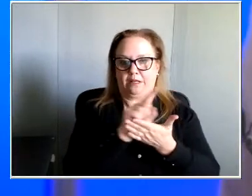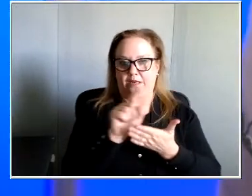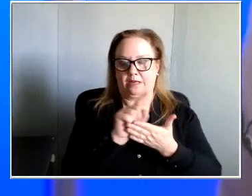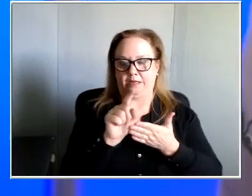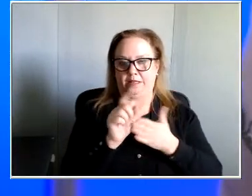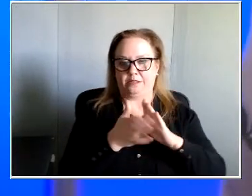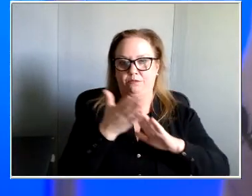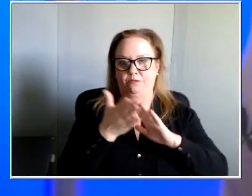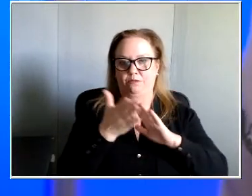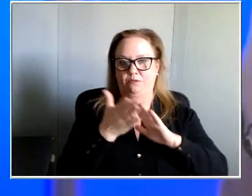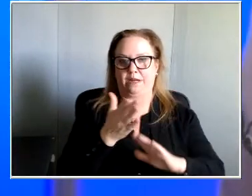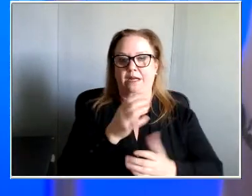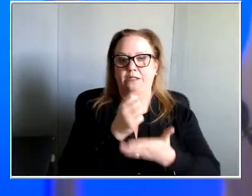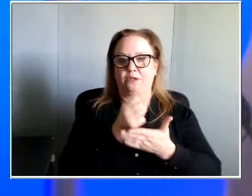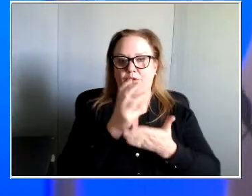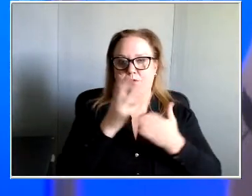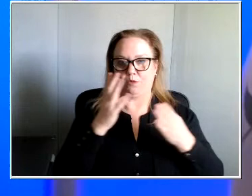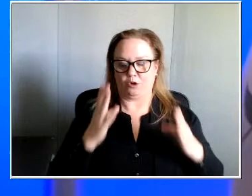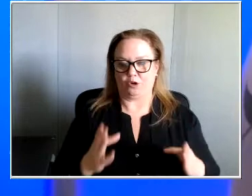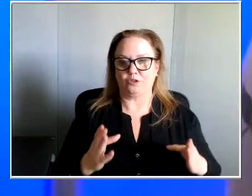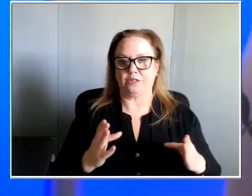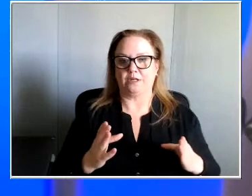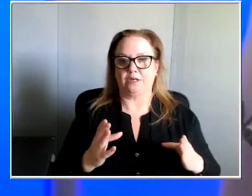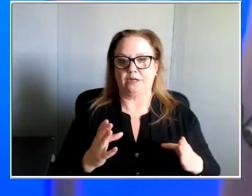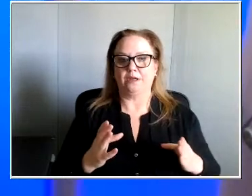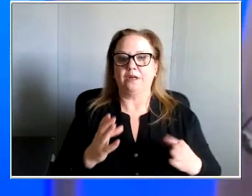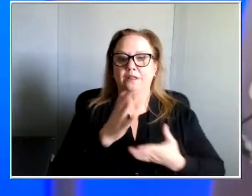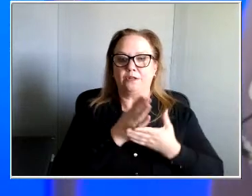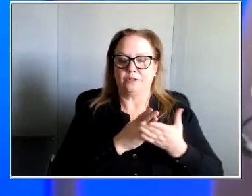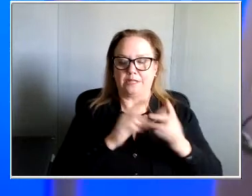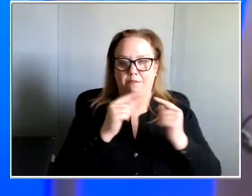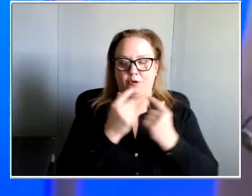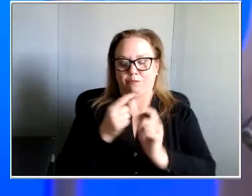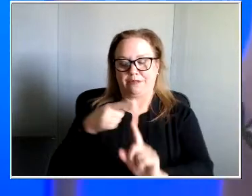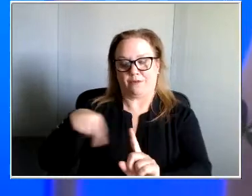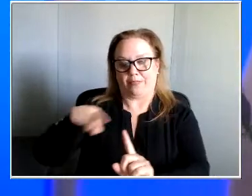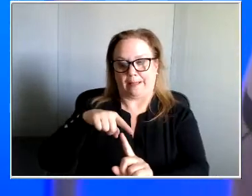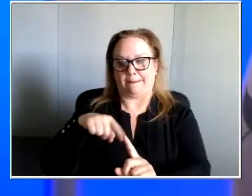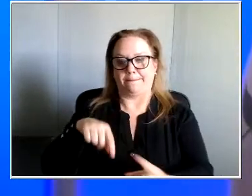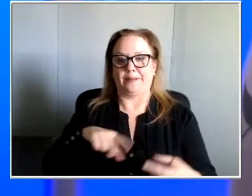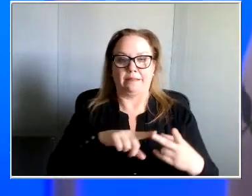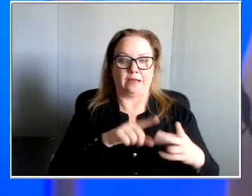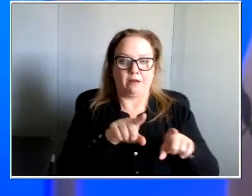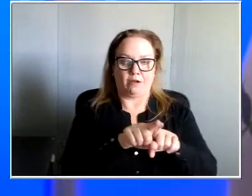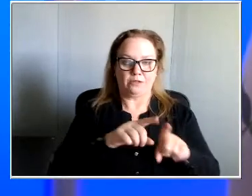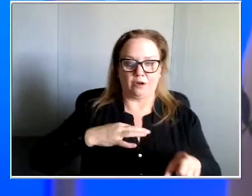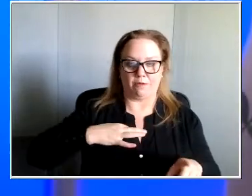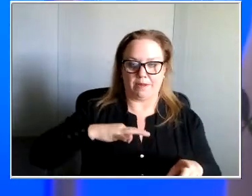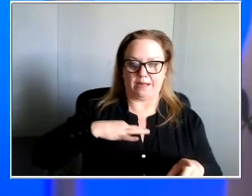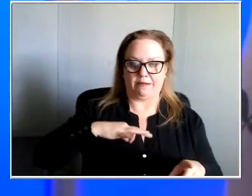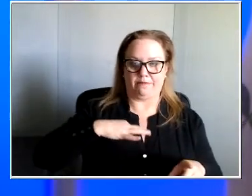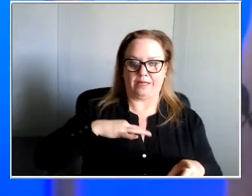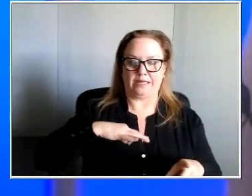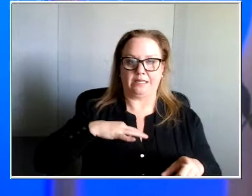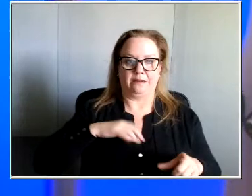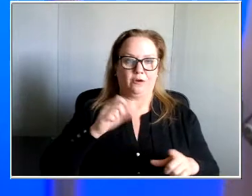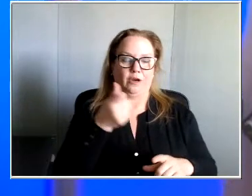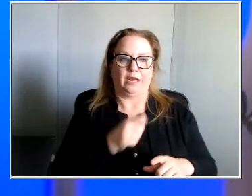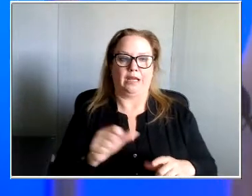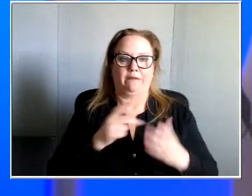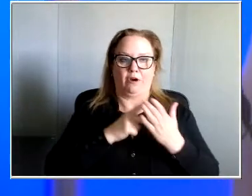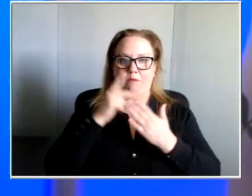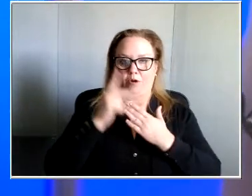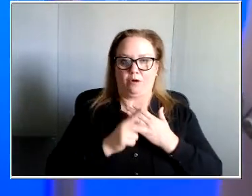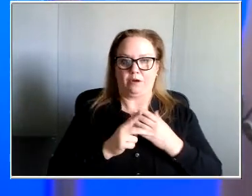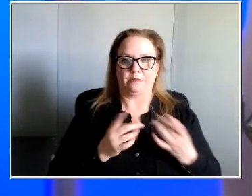clinical social workers. So there's some groups just for them, but they can also benefit from any of our programs,